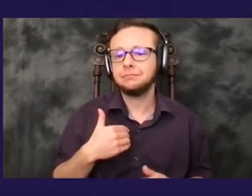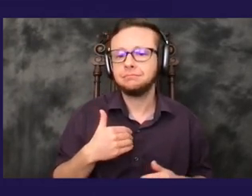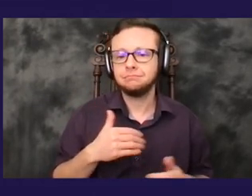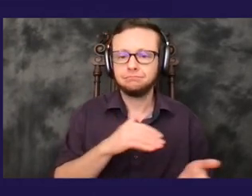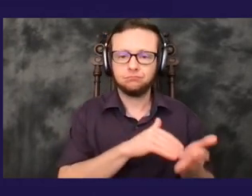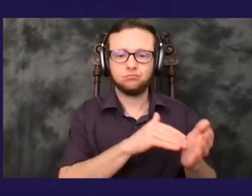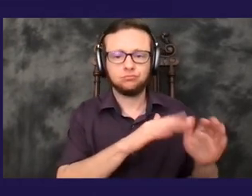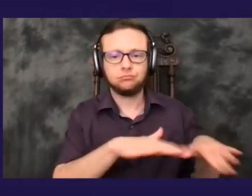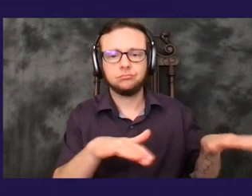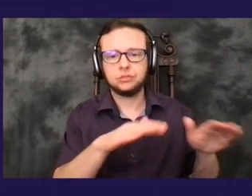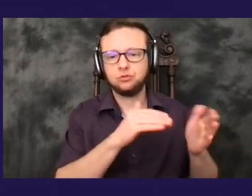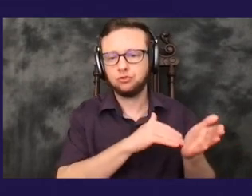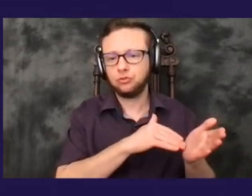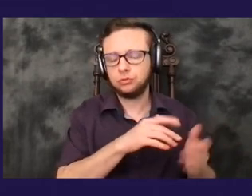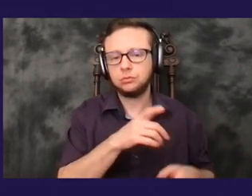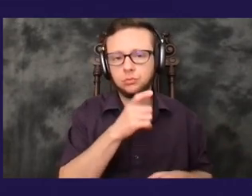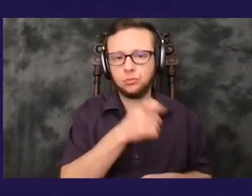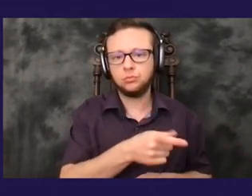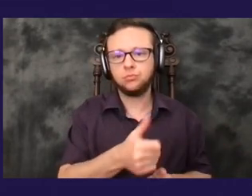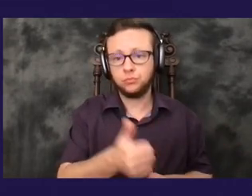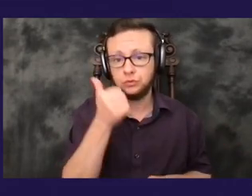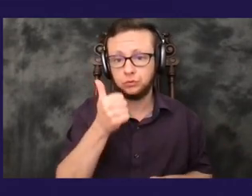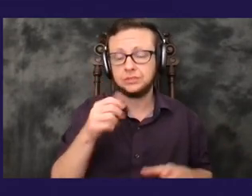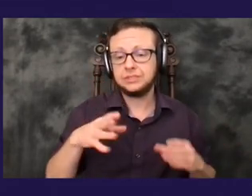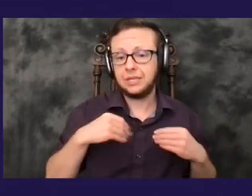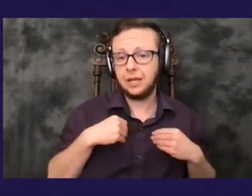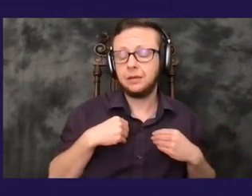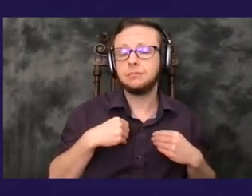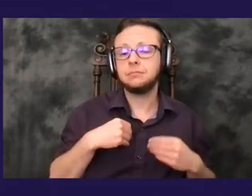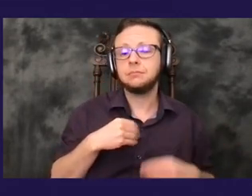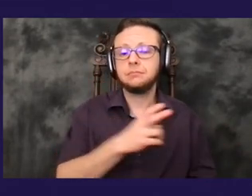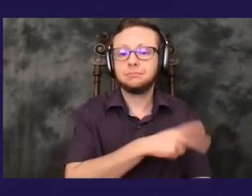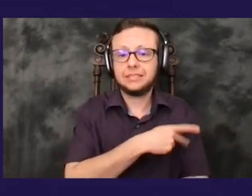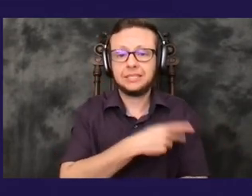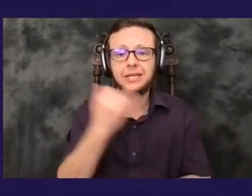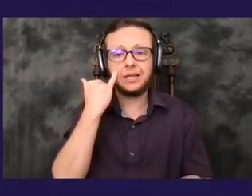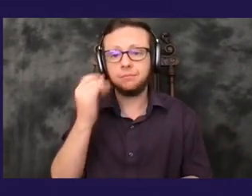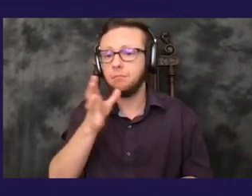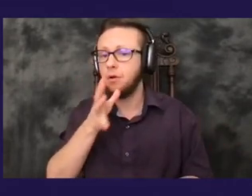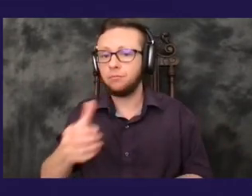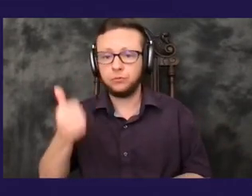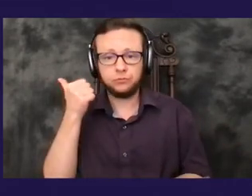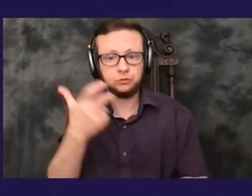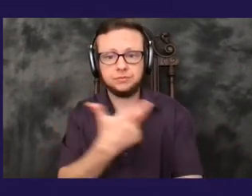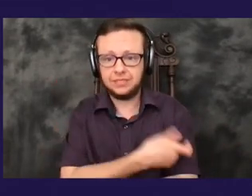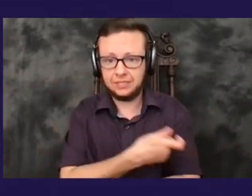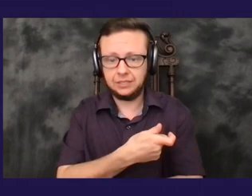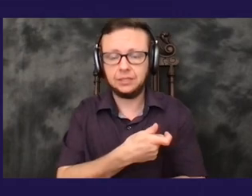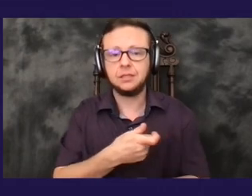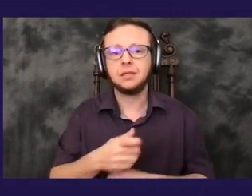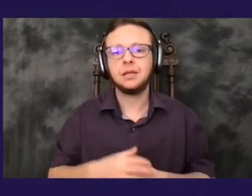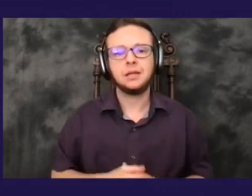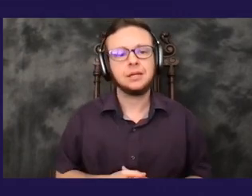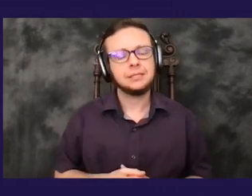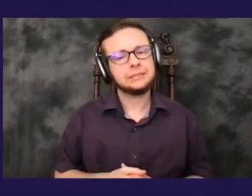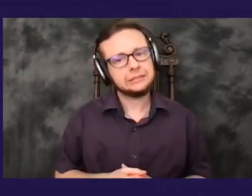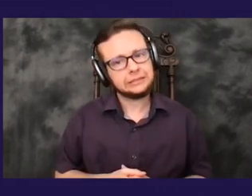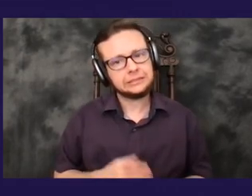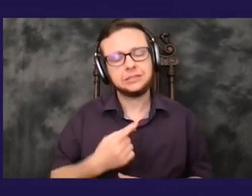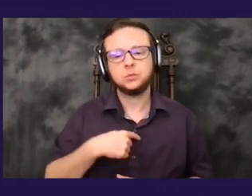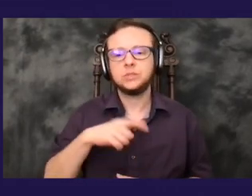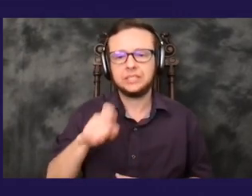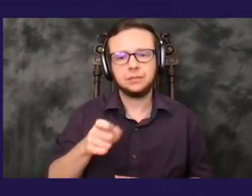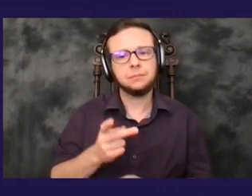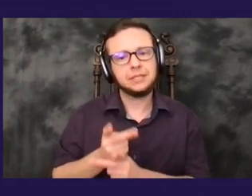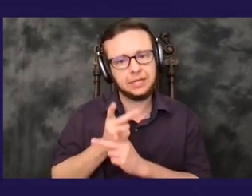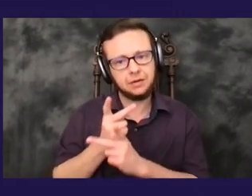refuse to take a patient if the mom doesn't want to vaccinate their children. We need to be careful because we are getting